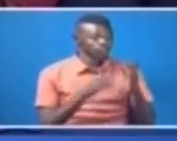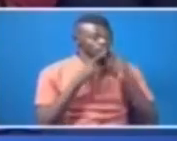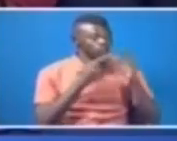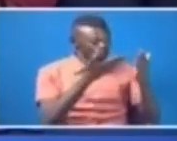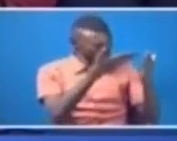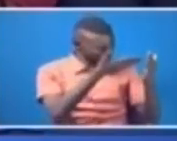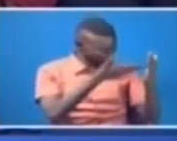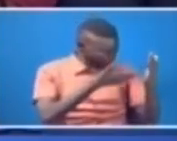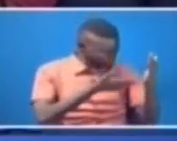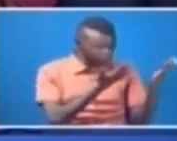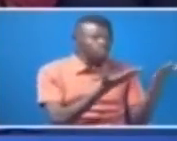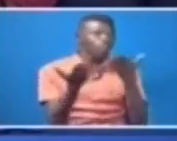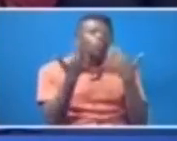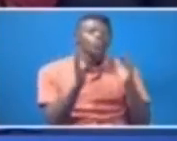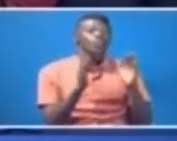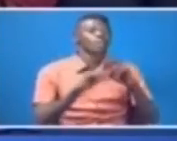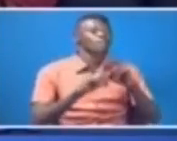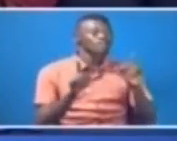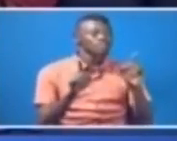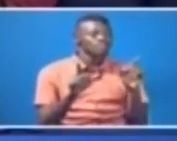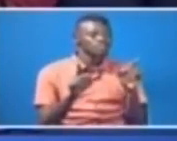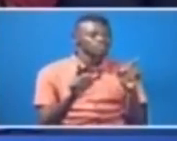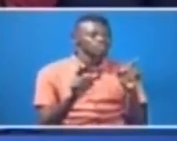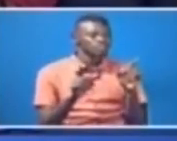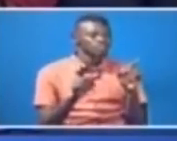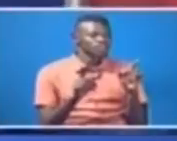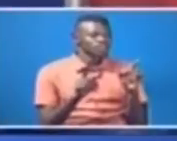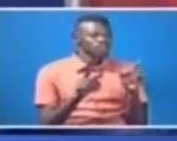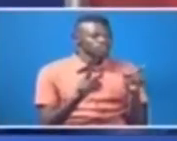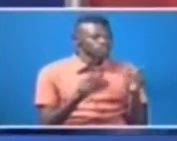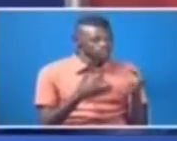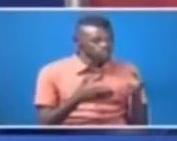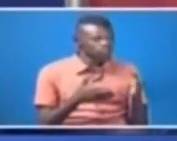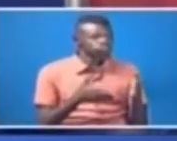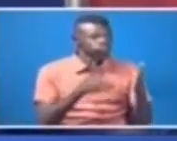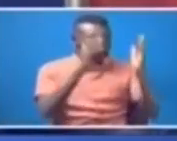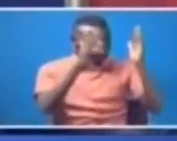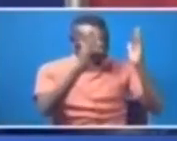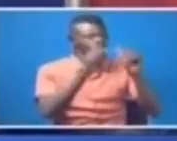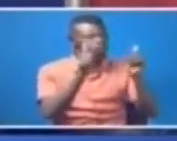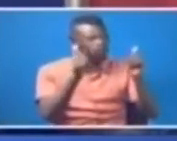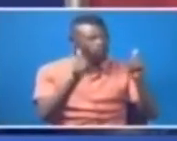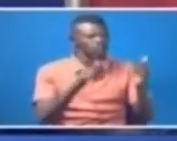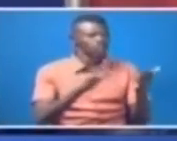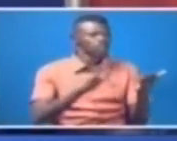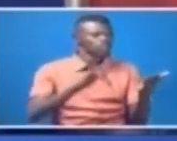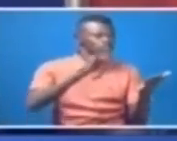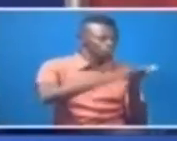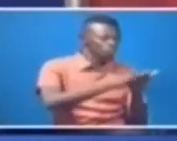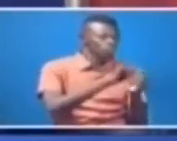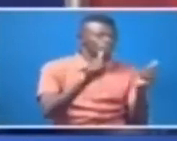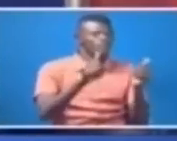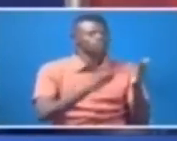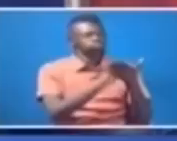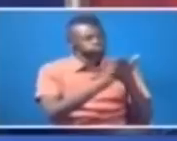the report that has been tabled. Yes. But roads have quadrupled, your port has expanded, you have a new railway,